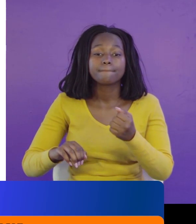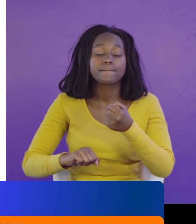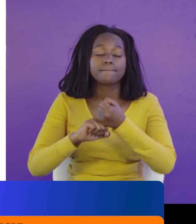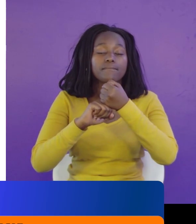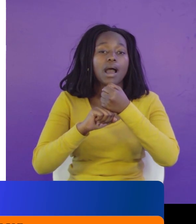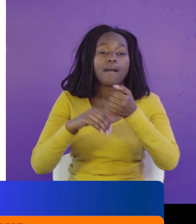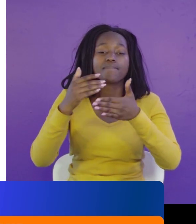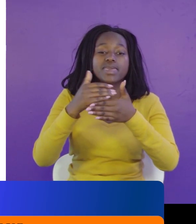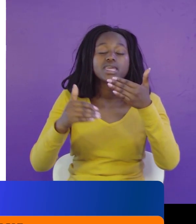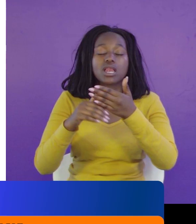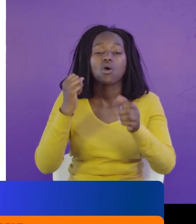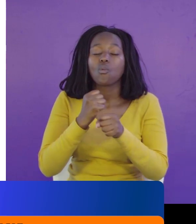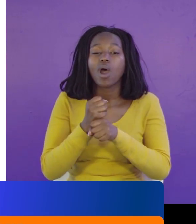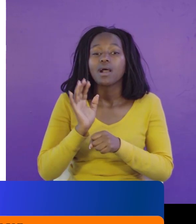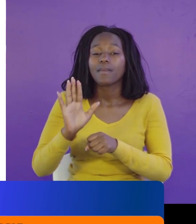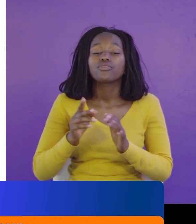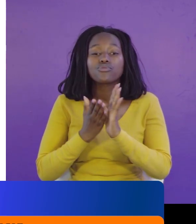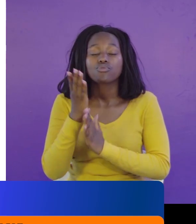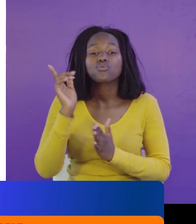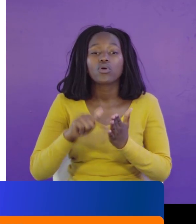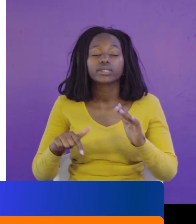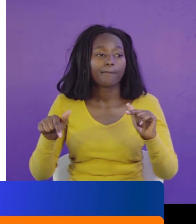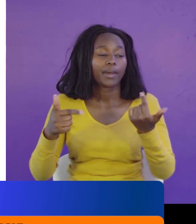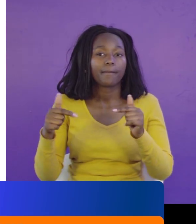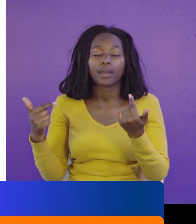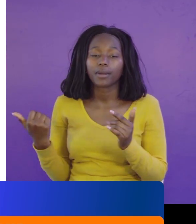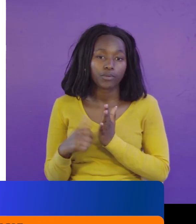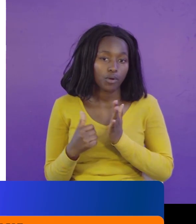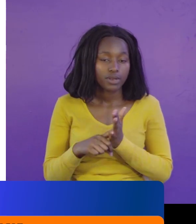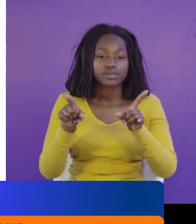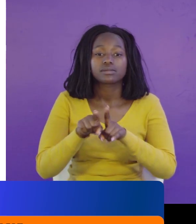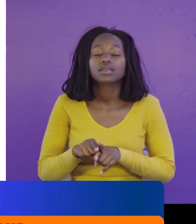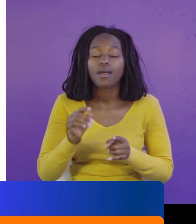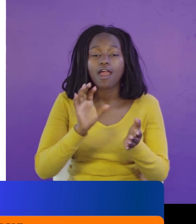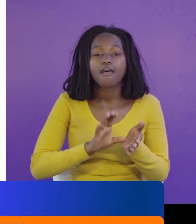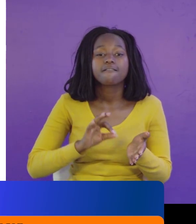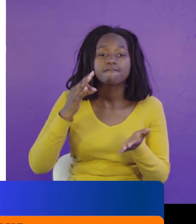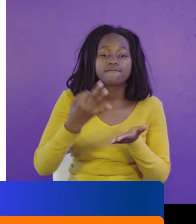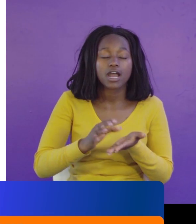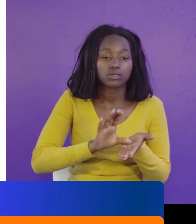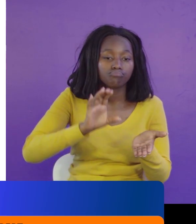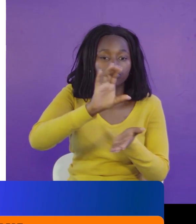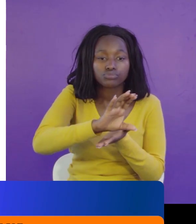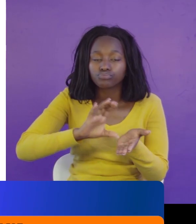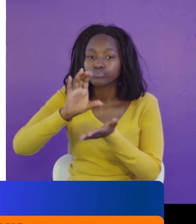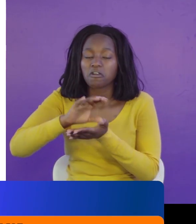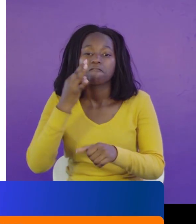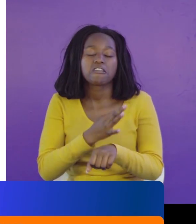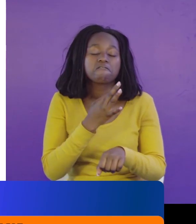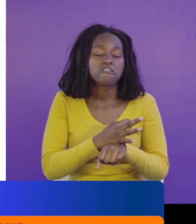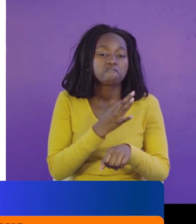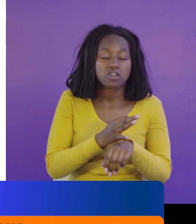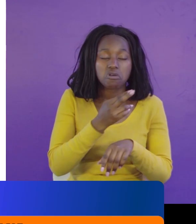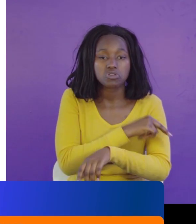now presiding over a ministry marred in ghost hospitals and fraudulent payouts. The Social Health